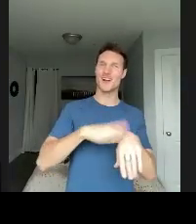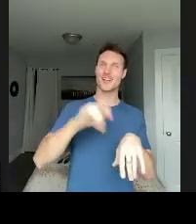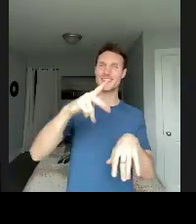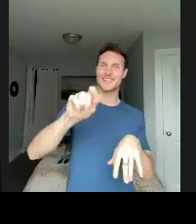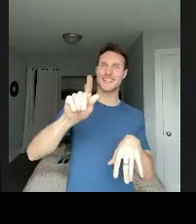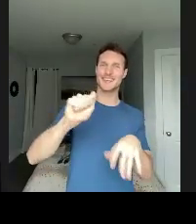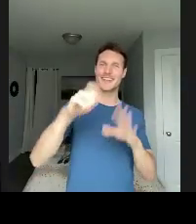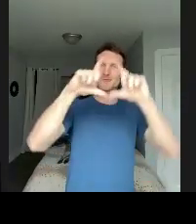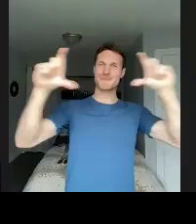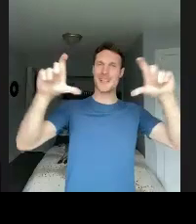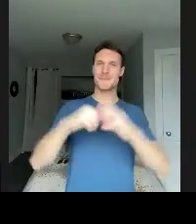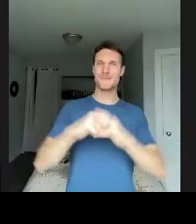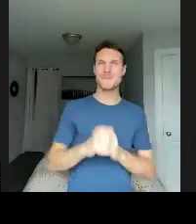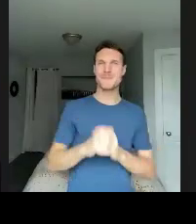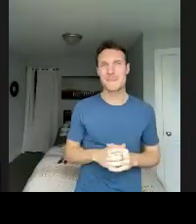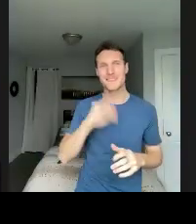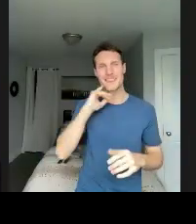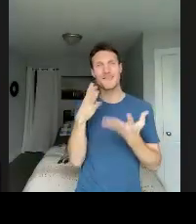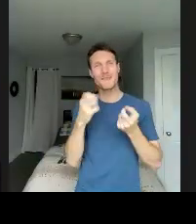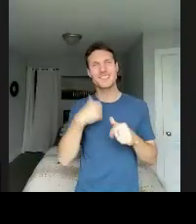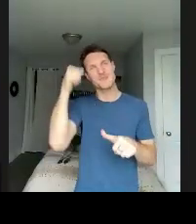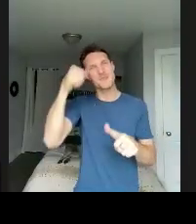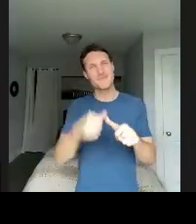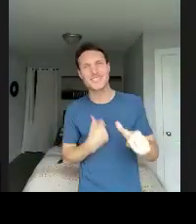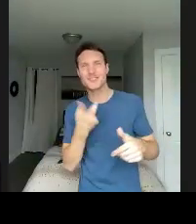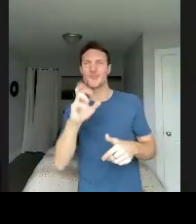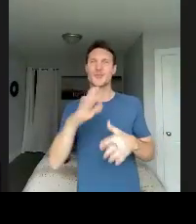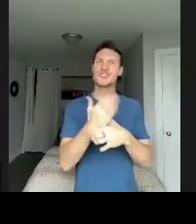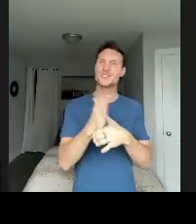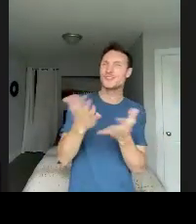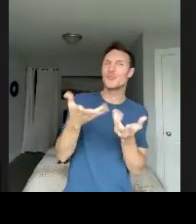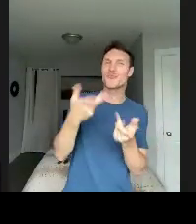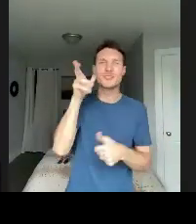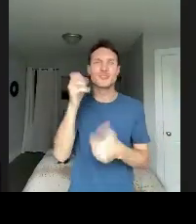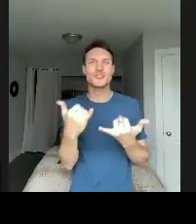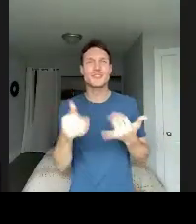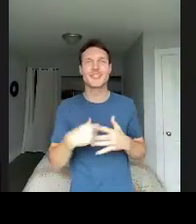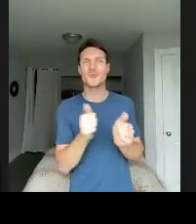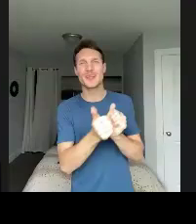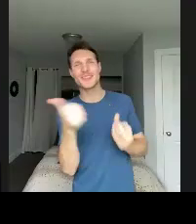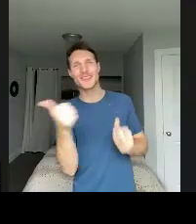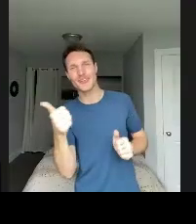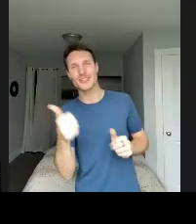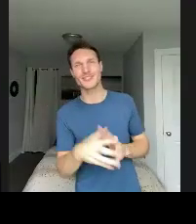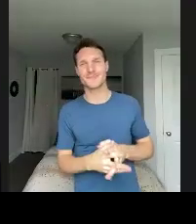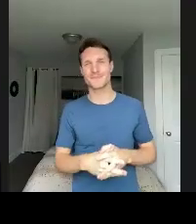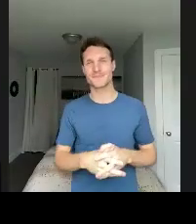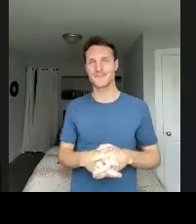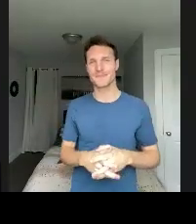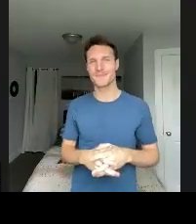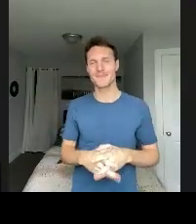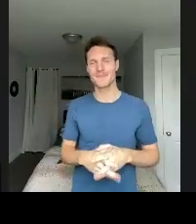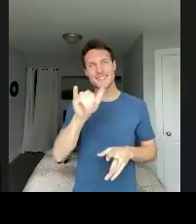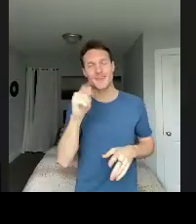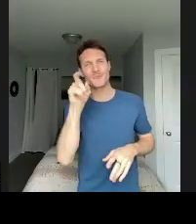visit the KDAD's website if you want a reminder or to share what you heard today with others. And Sai, would you mind one